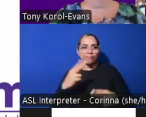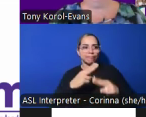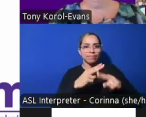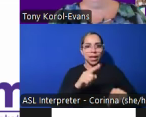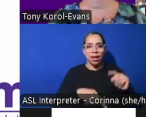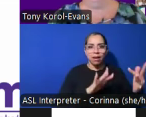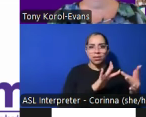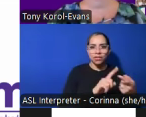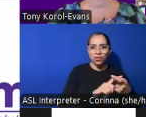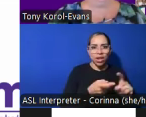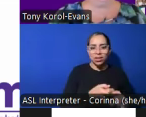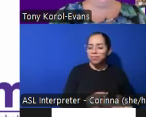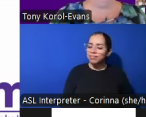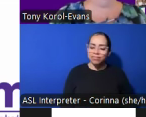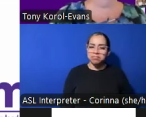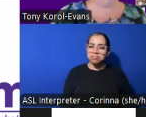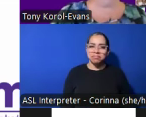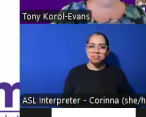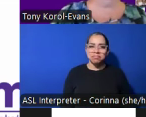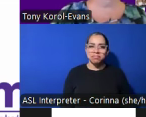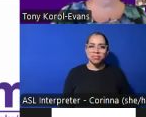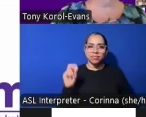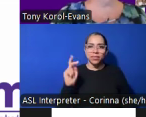Okay. Next slide.